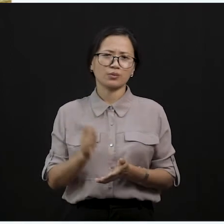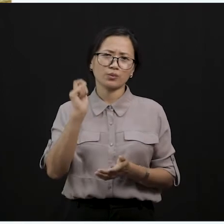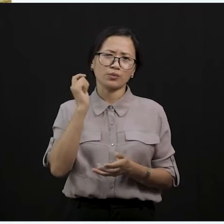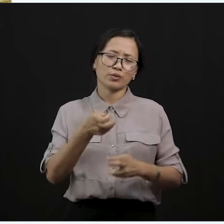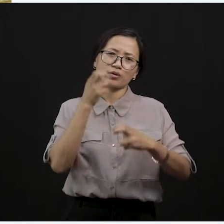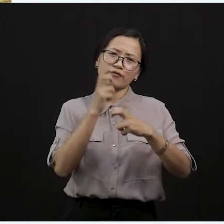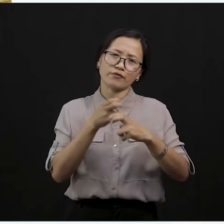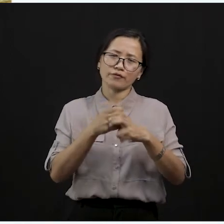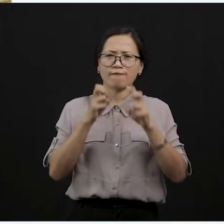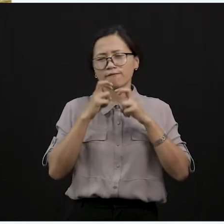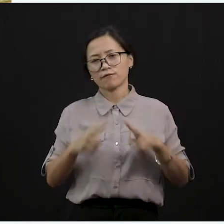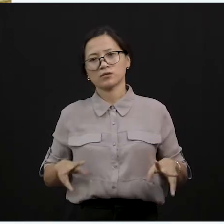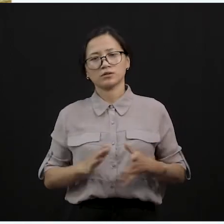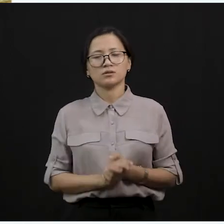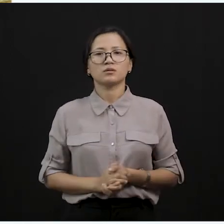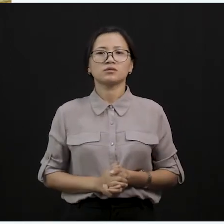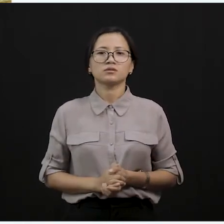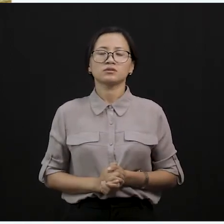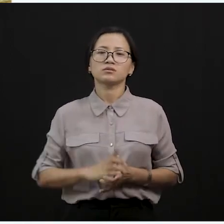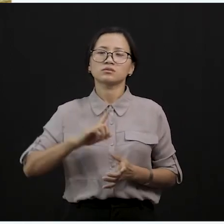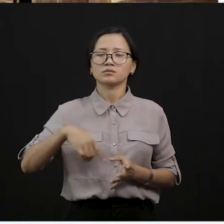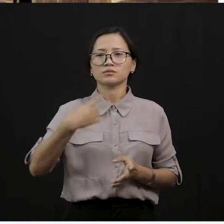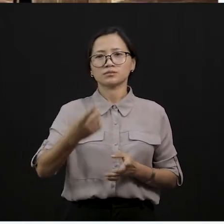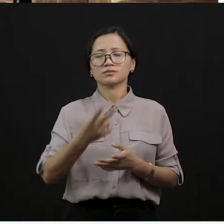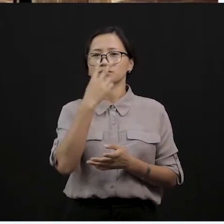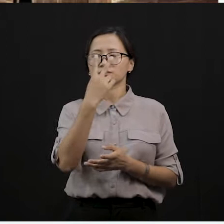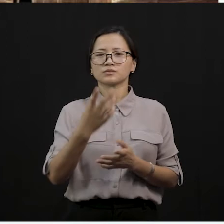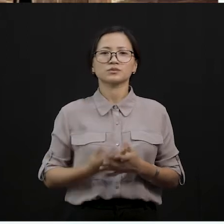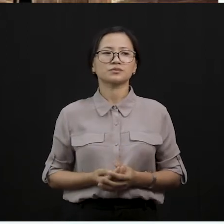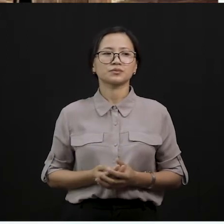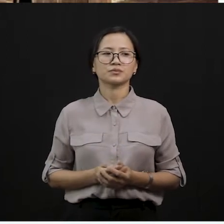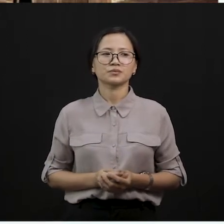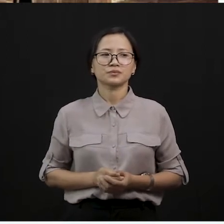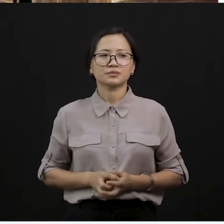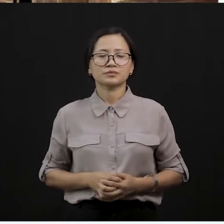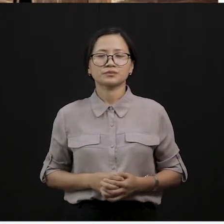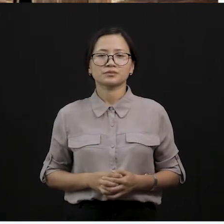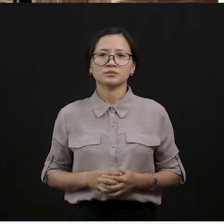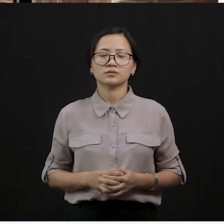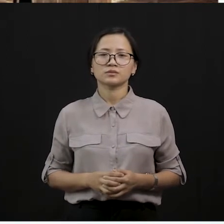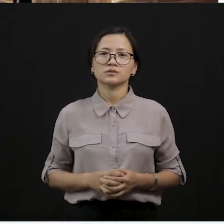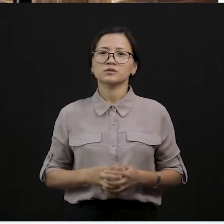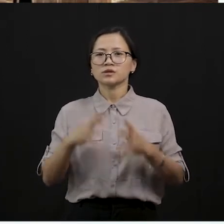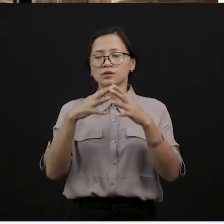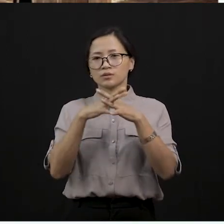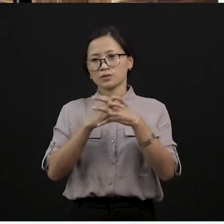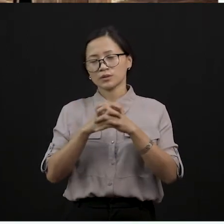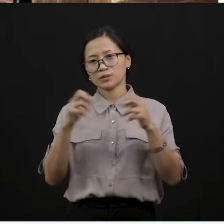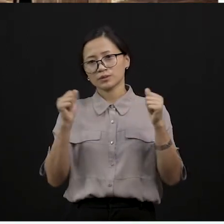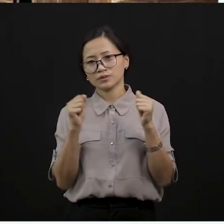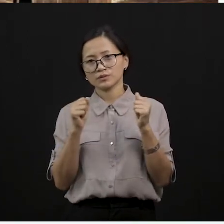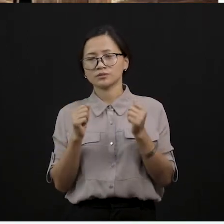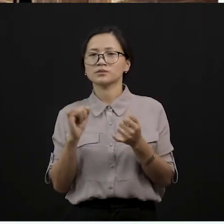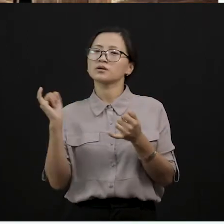So now, let's see, students, what happened next. So now the winter season set